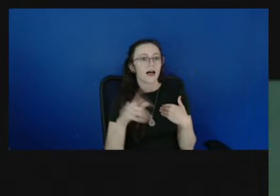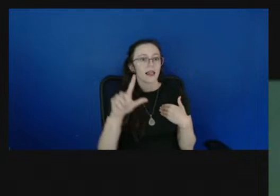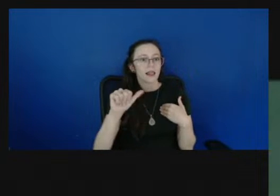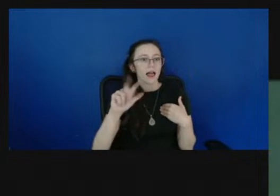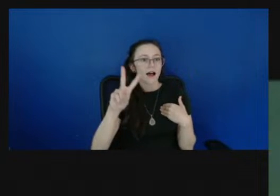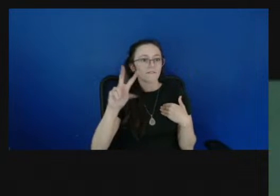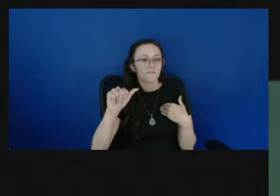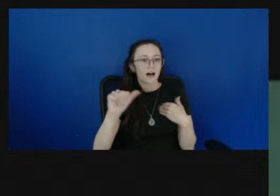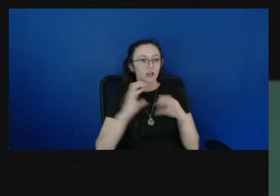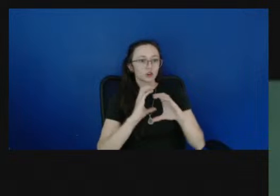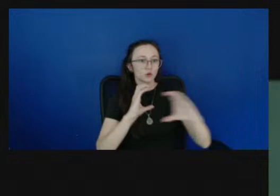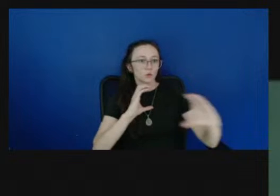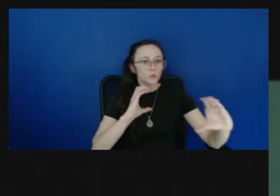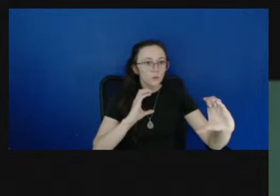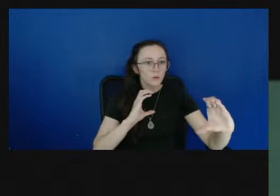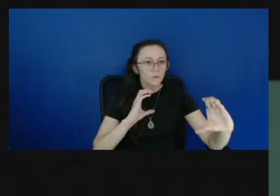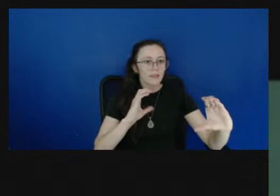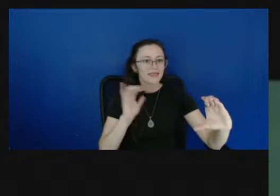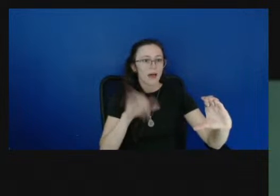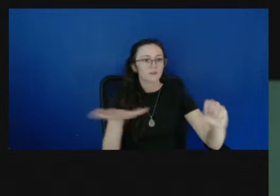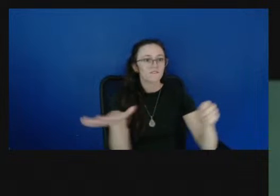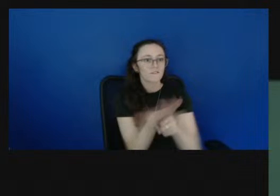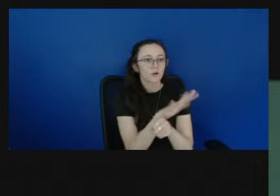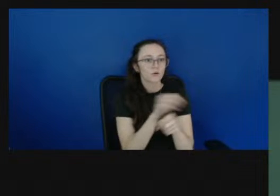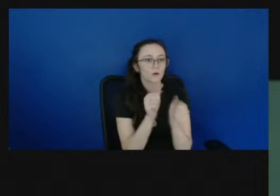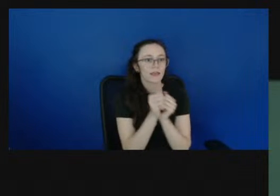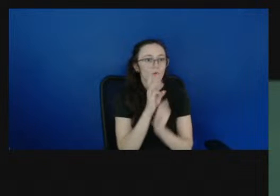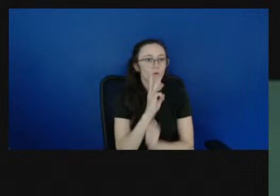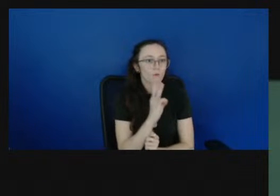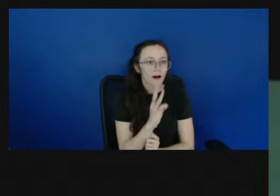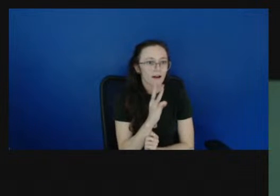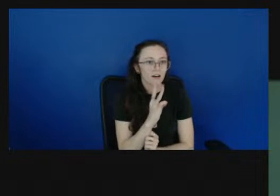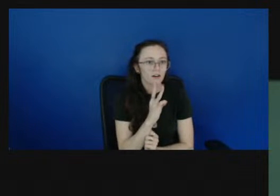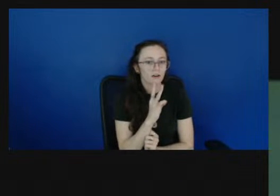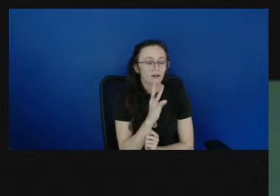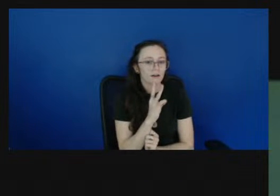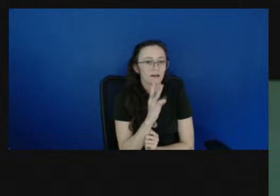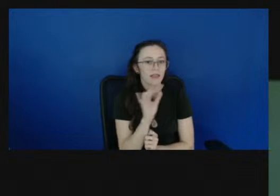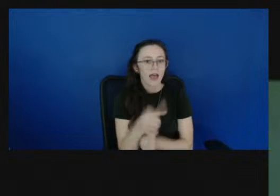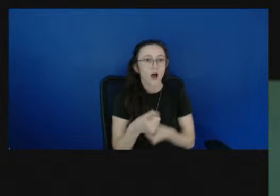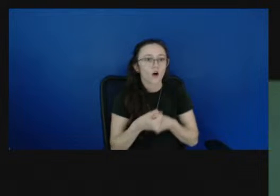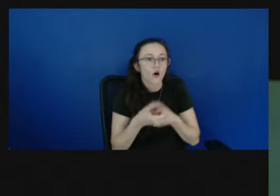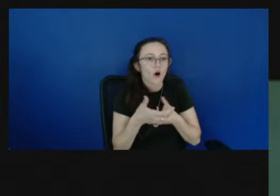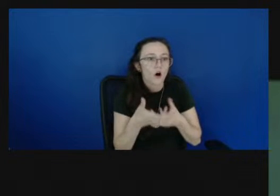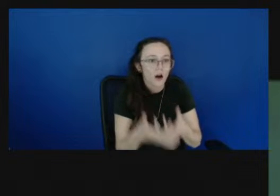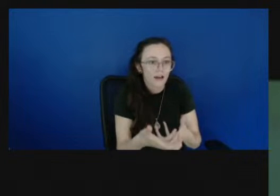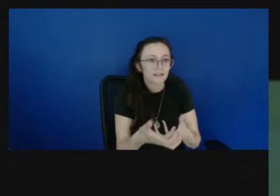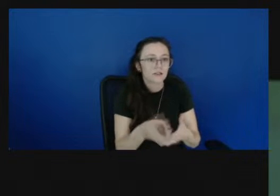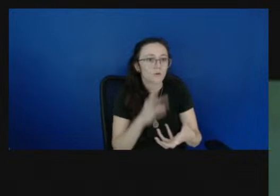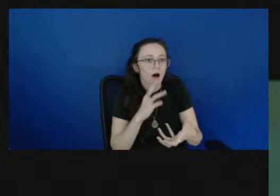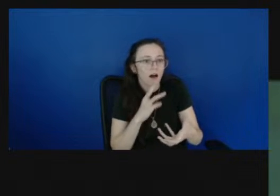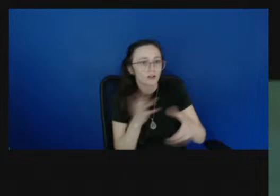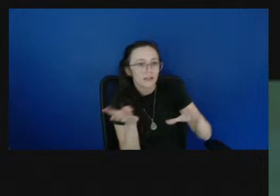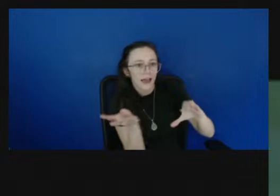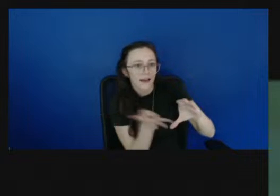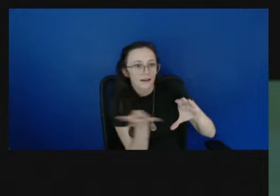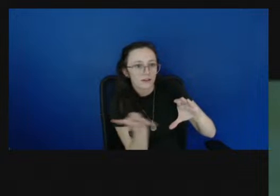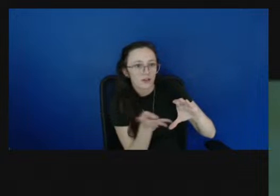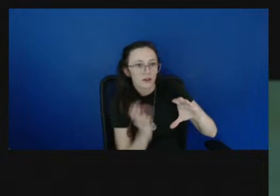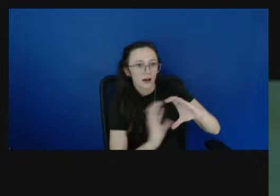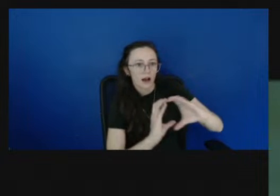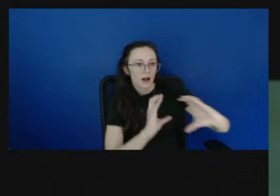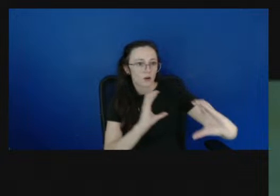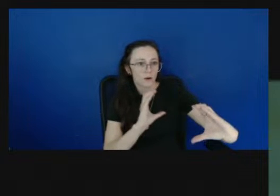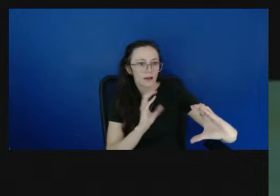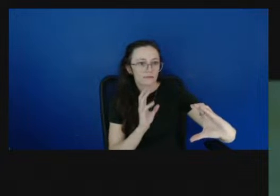body that was intersected by the widening crater that caused the water to enter the hot conduit? It's